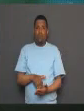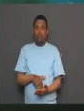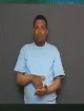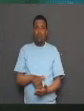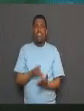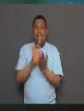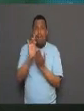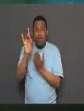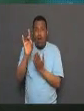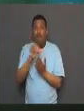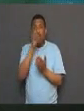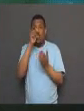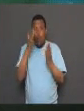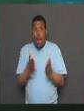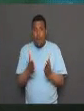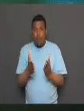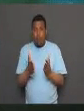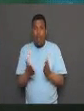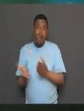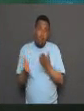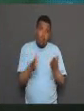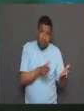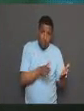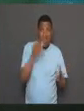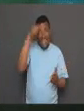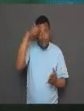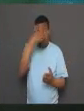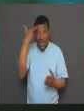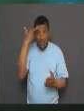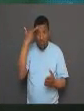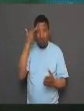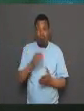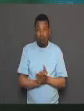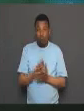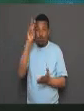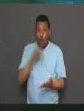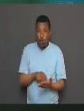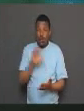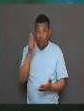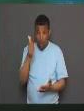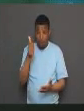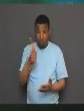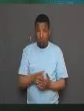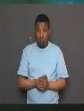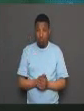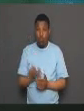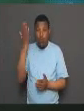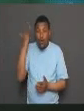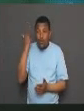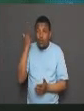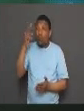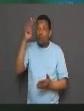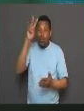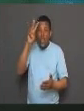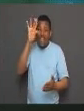800,000, and the number of Ethiopian deaths due to AIDS in 2010